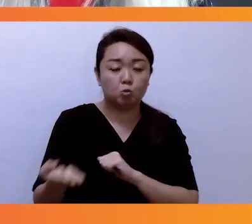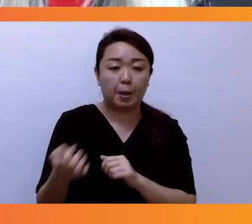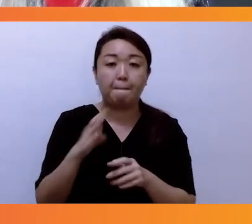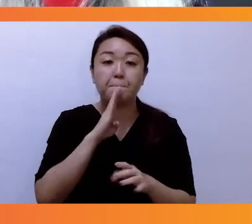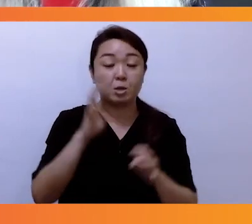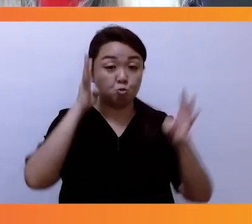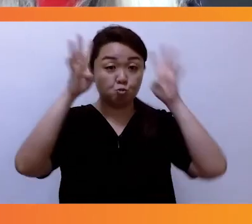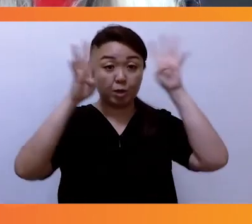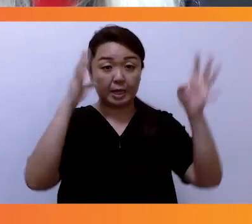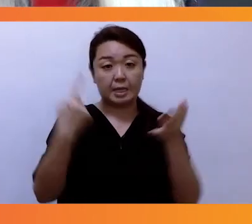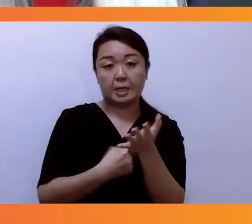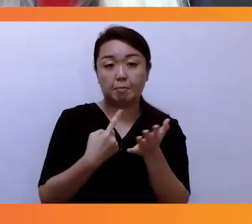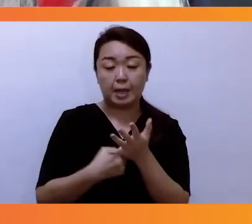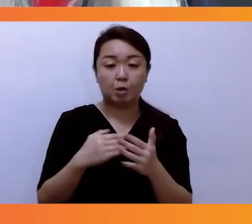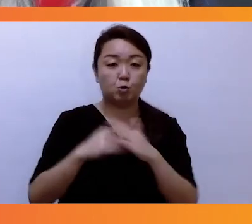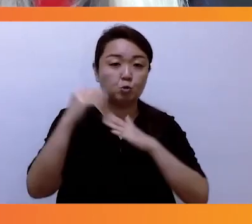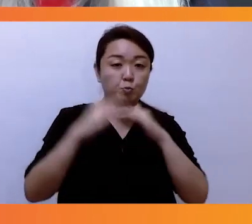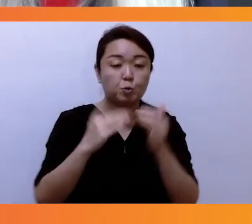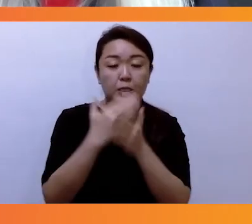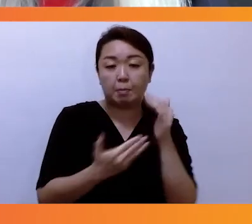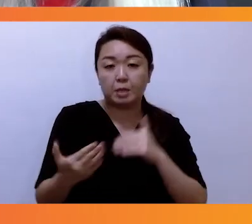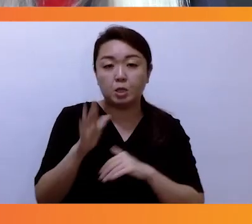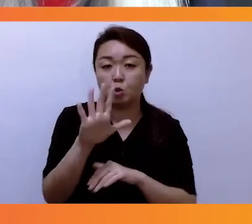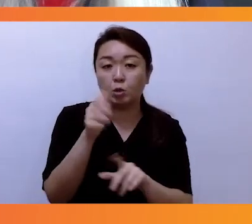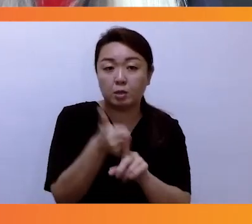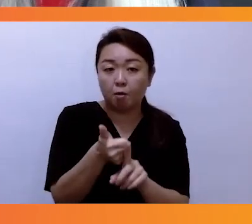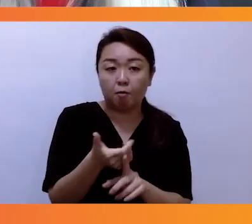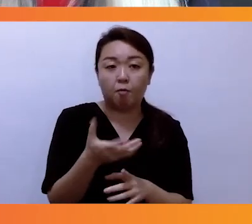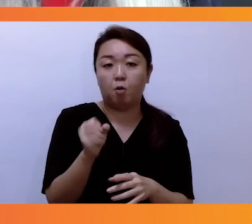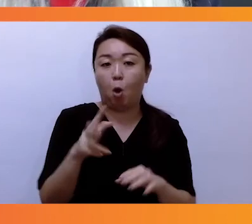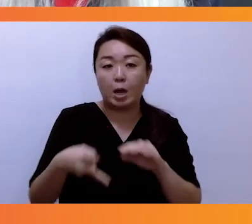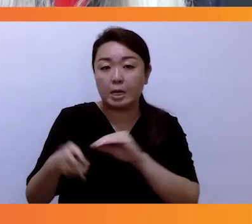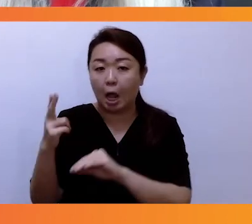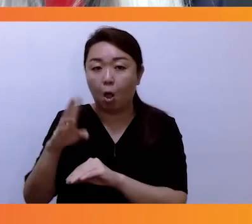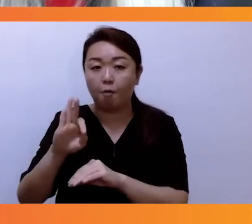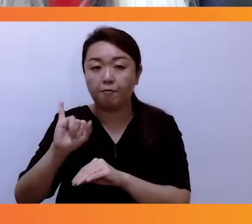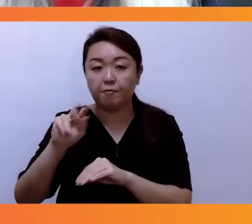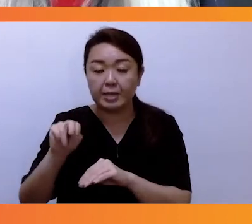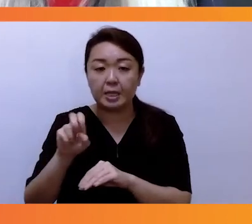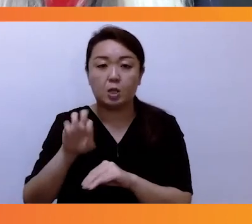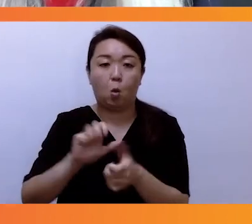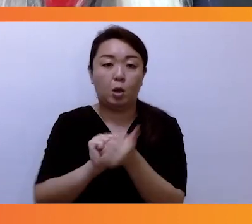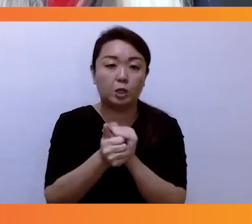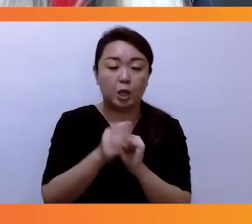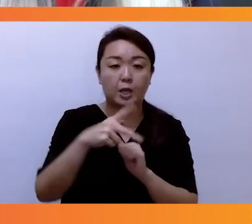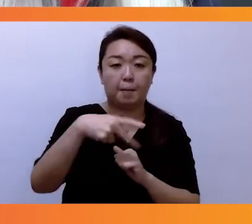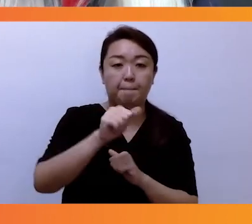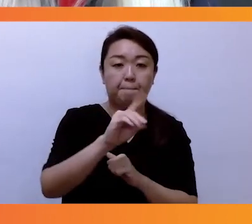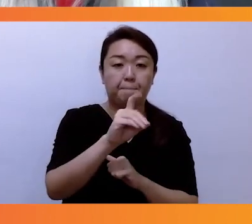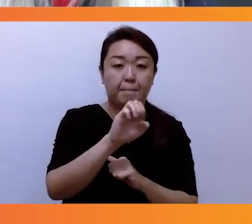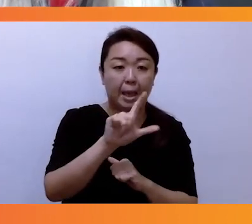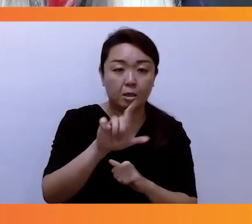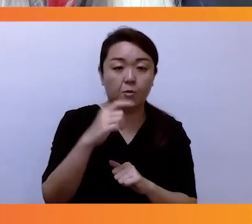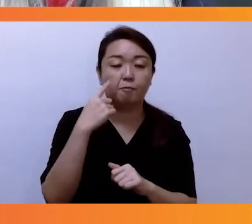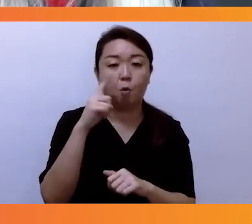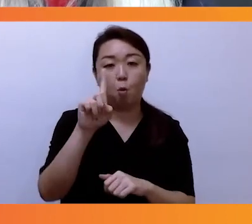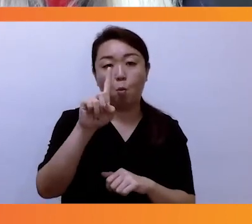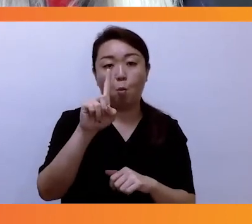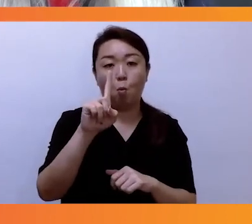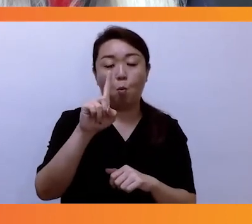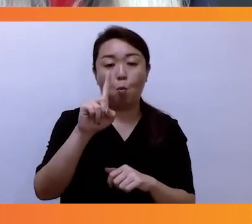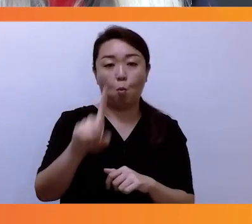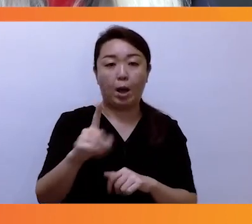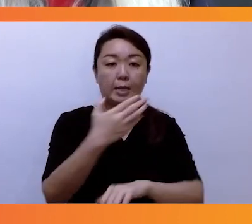creative. Sometimes you have to build certain things yourself, or cut off a fin, or adapt a paddle for